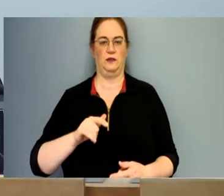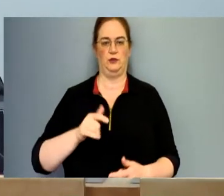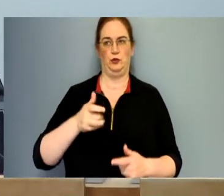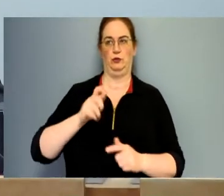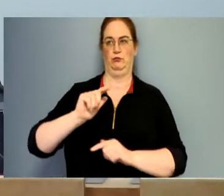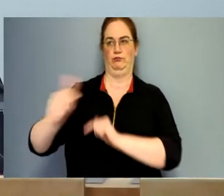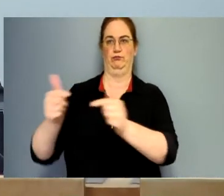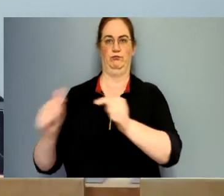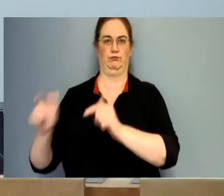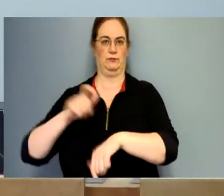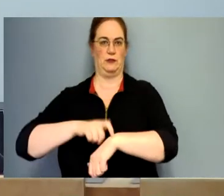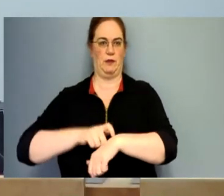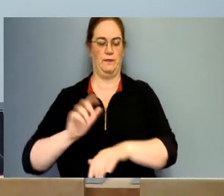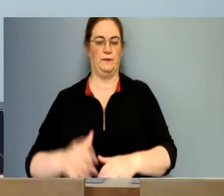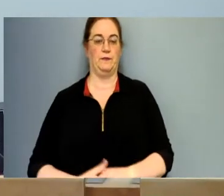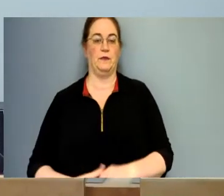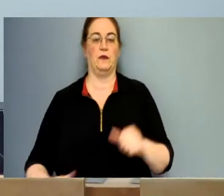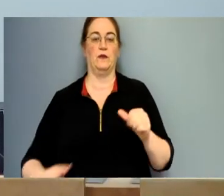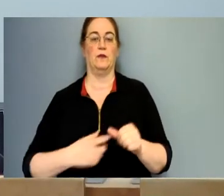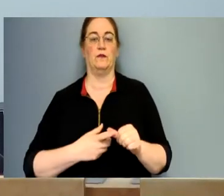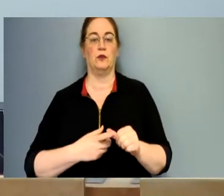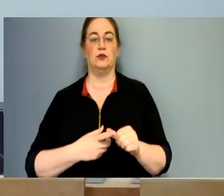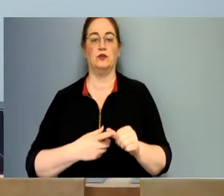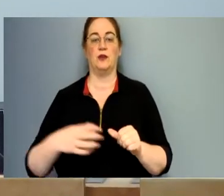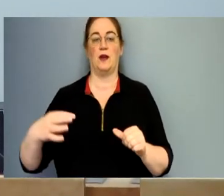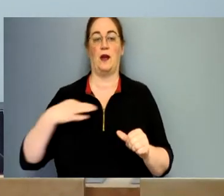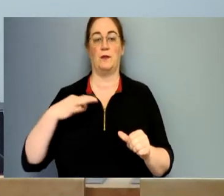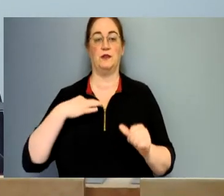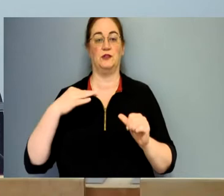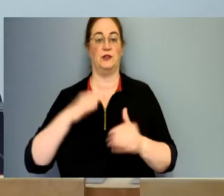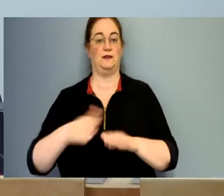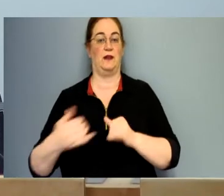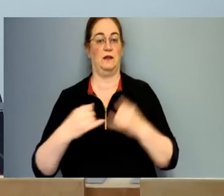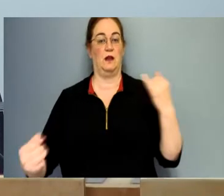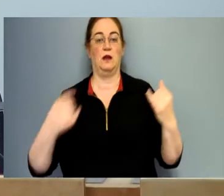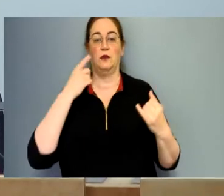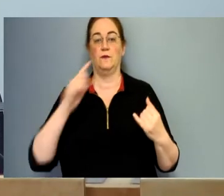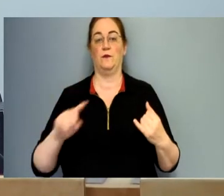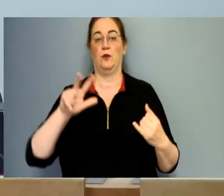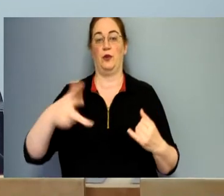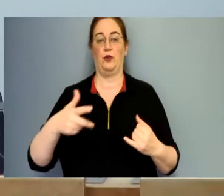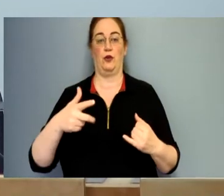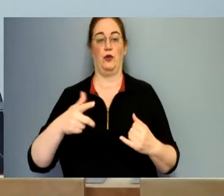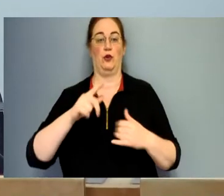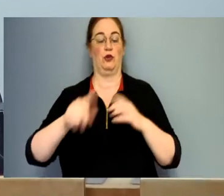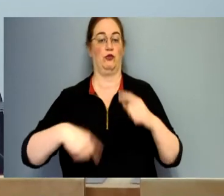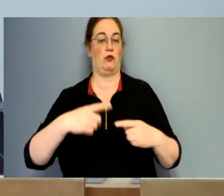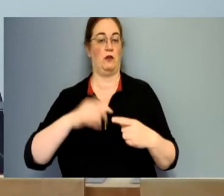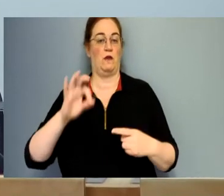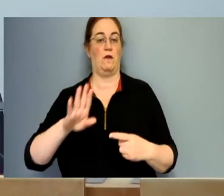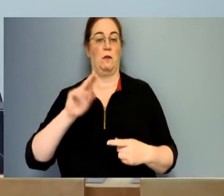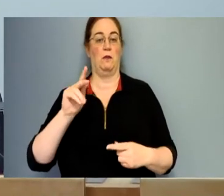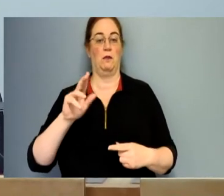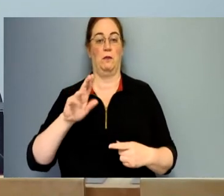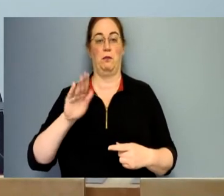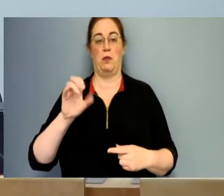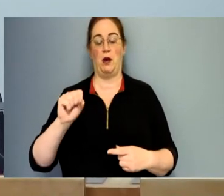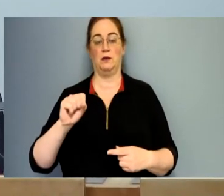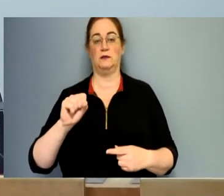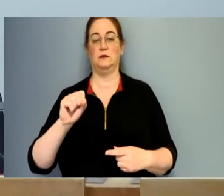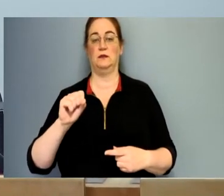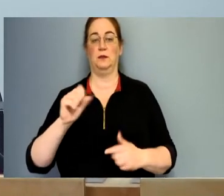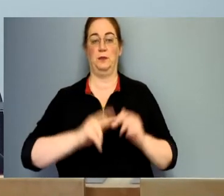to, if I might. First is the application deadline for the third round of Buck's Built Startup Fund